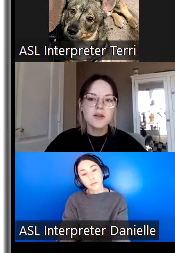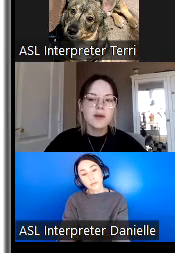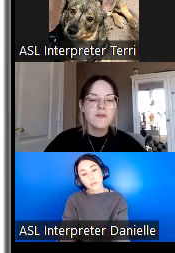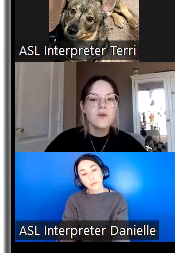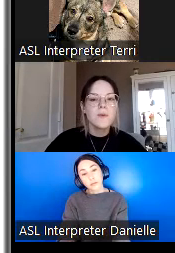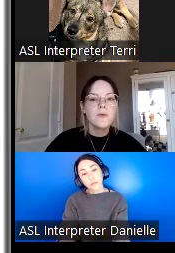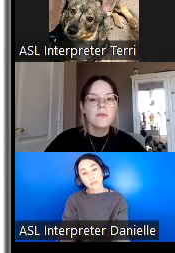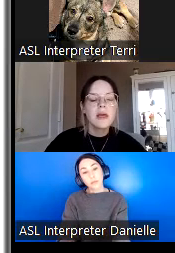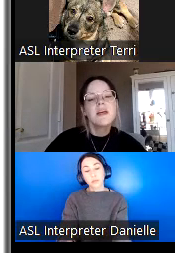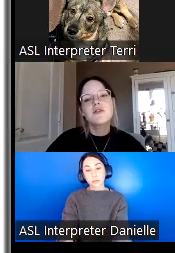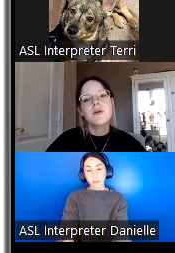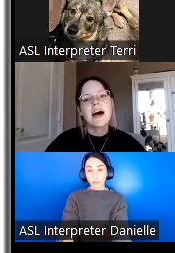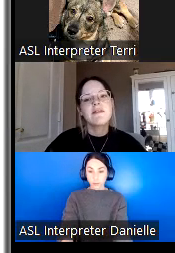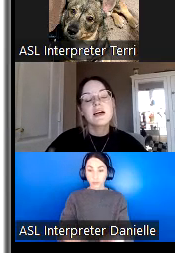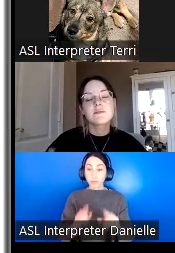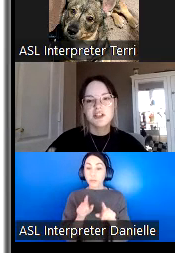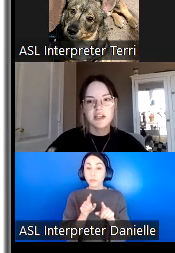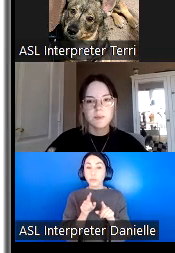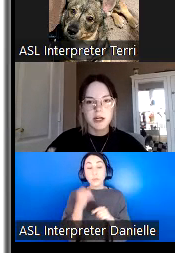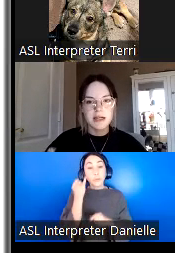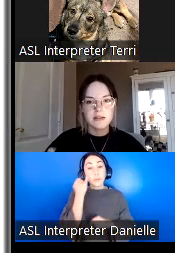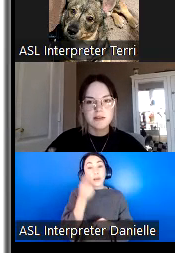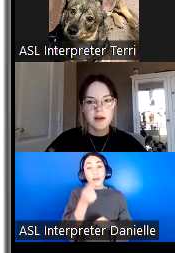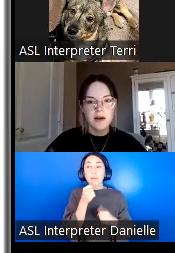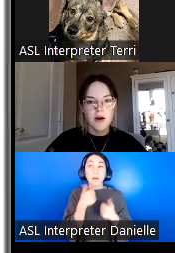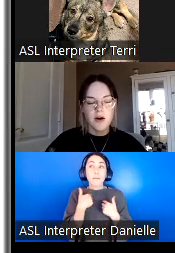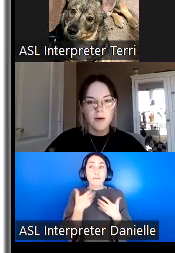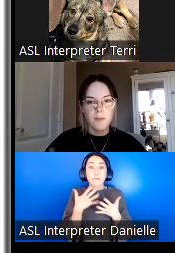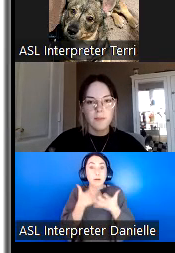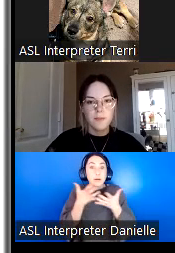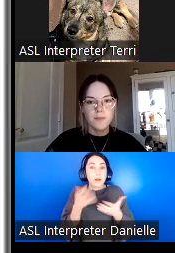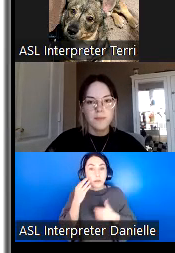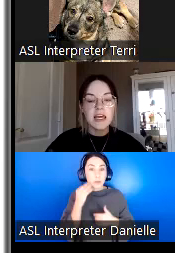And also, if you maybe don't have as much experience